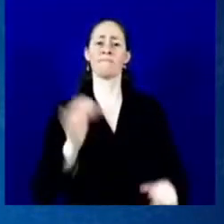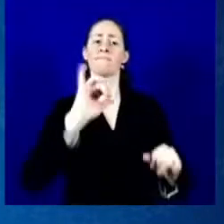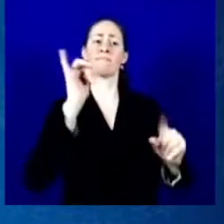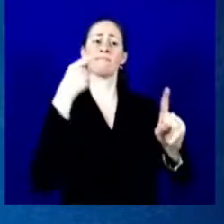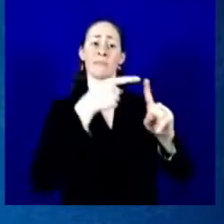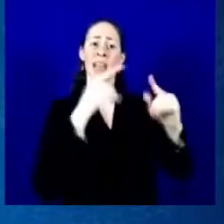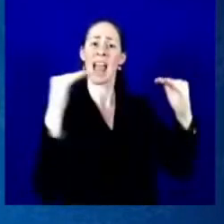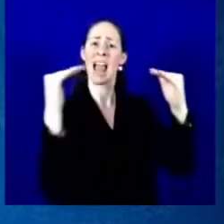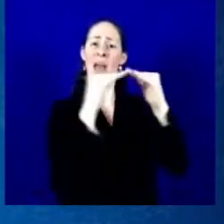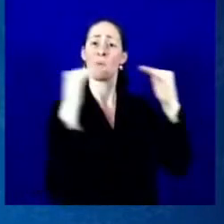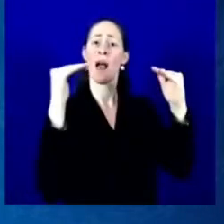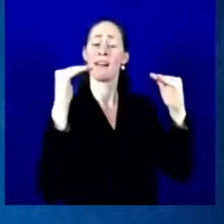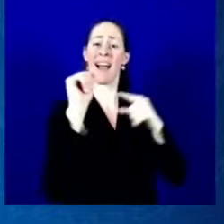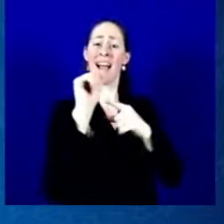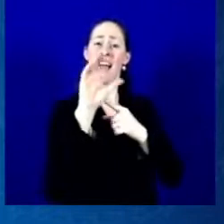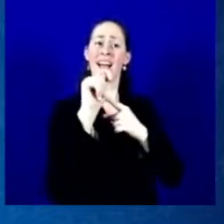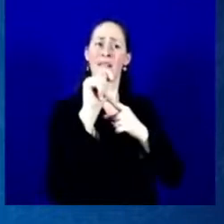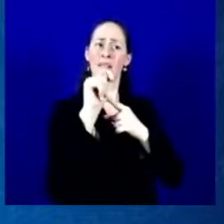Americans.